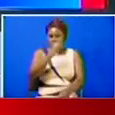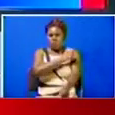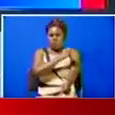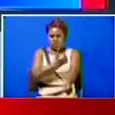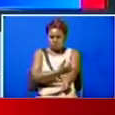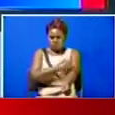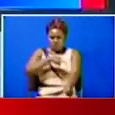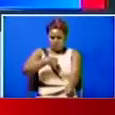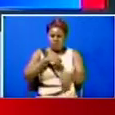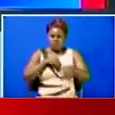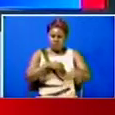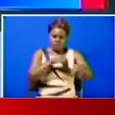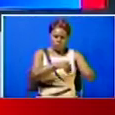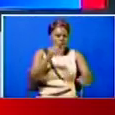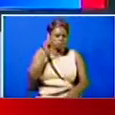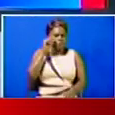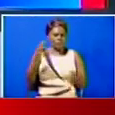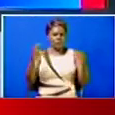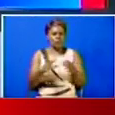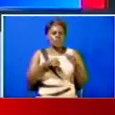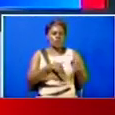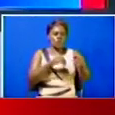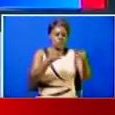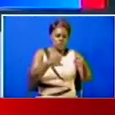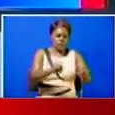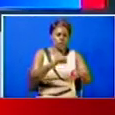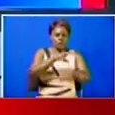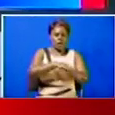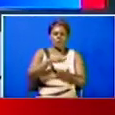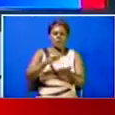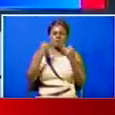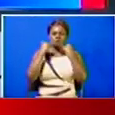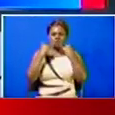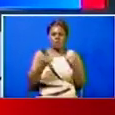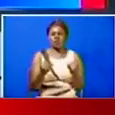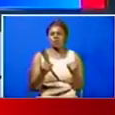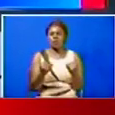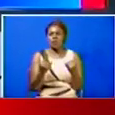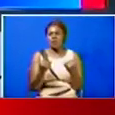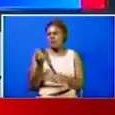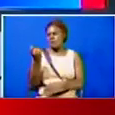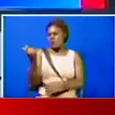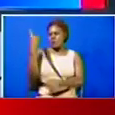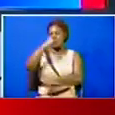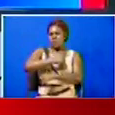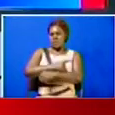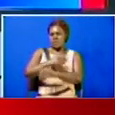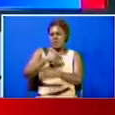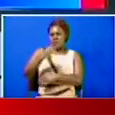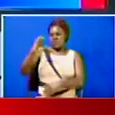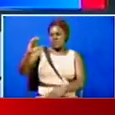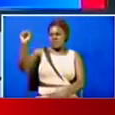That we are keeping an eye on. Our team in Mombasa is currently there trying to piece together the information. This coming just a few days after four